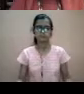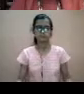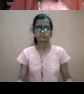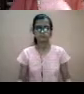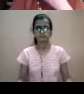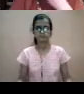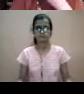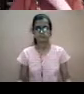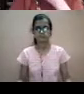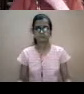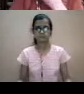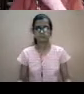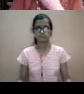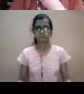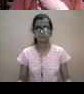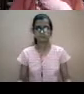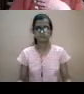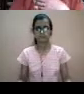these are,